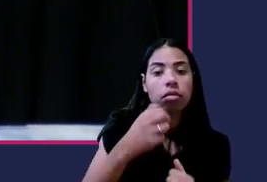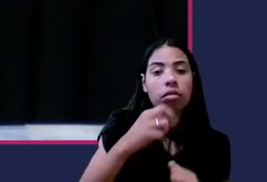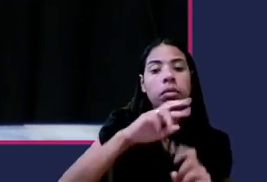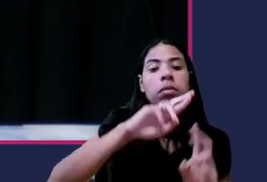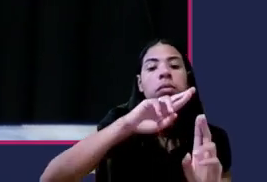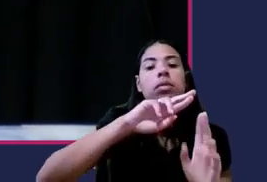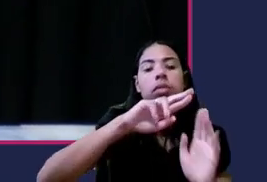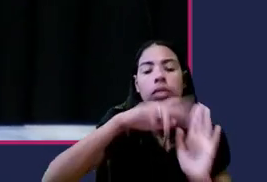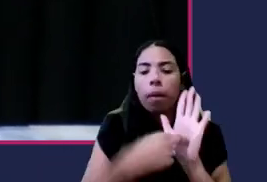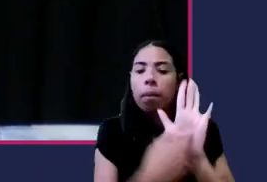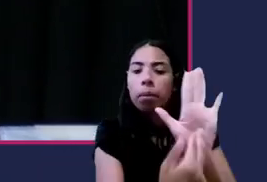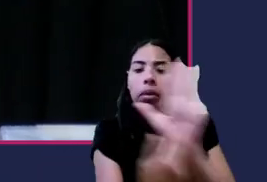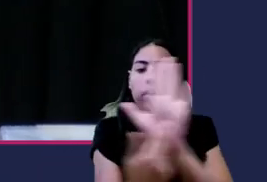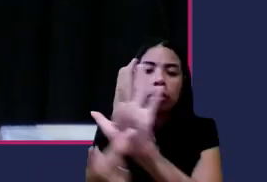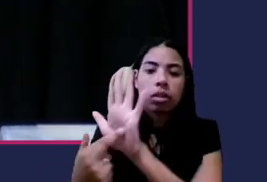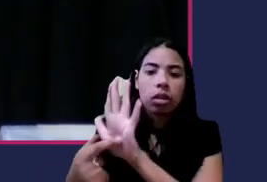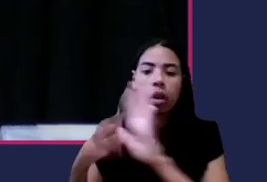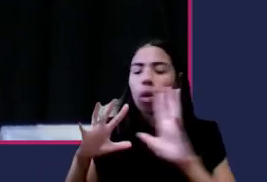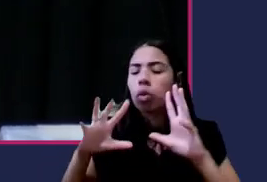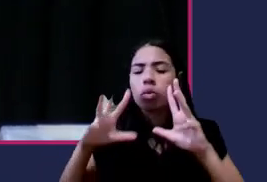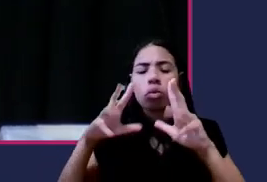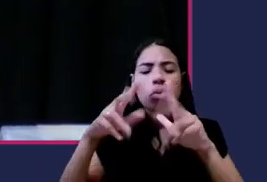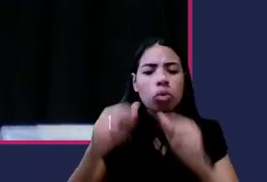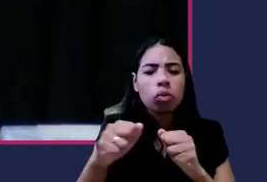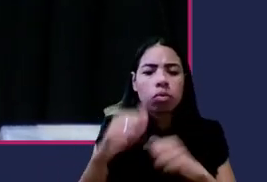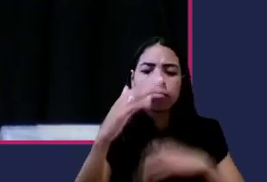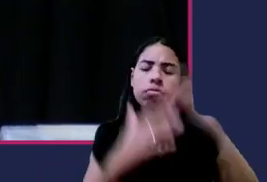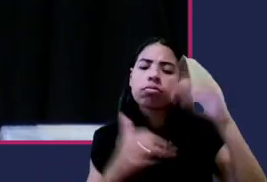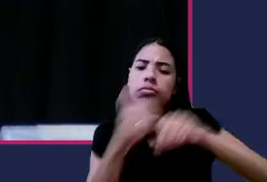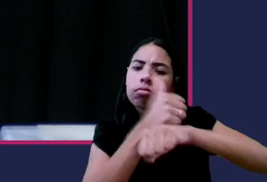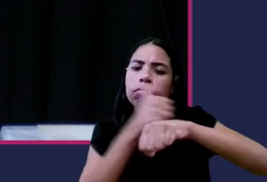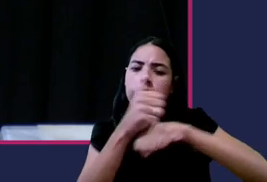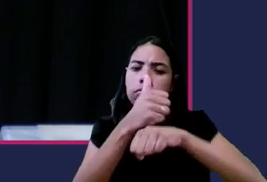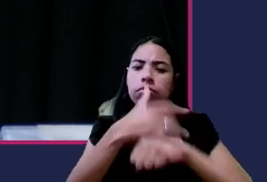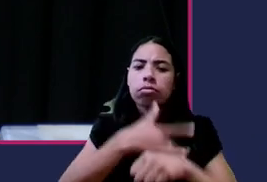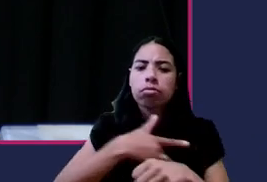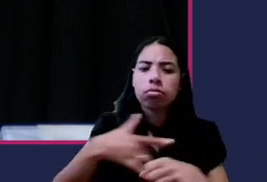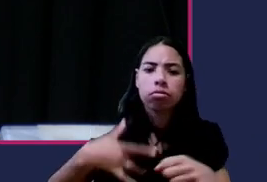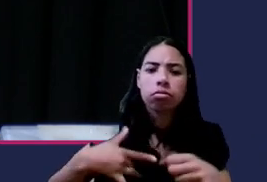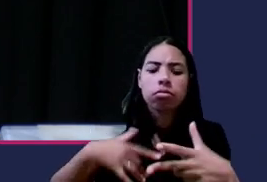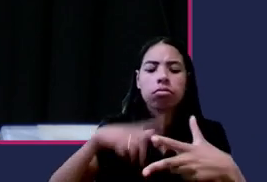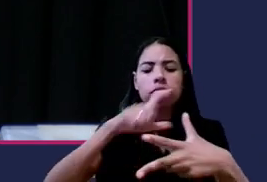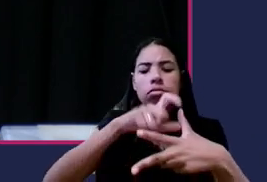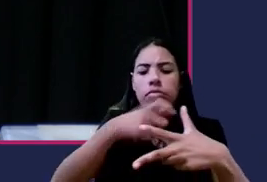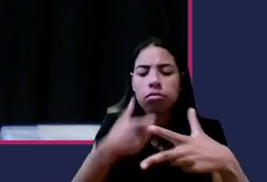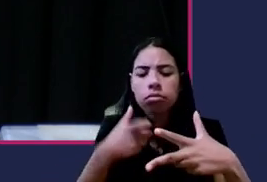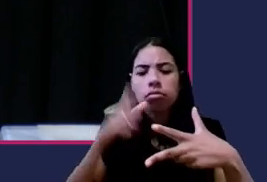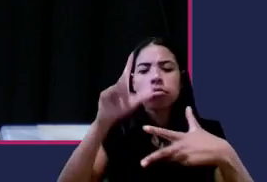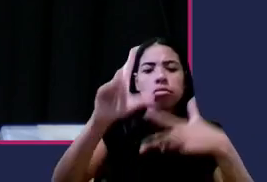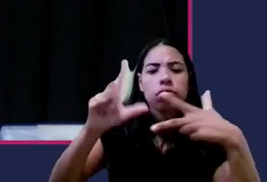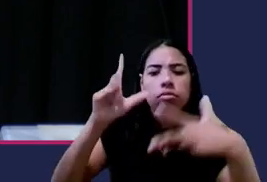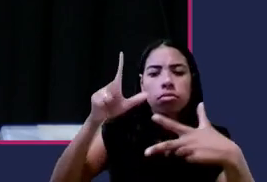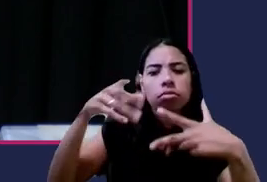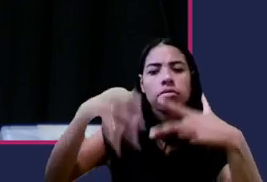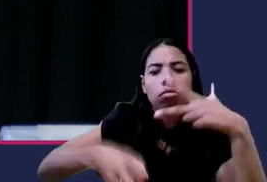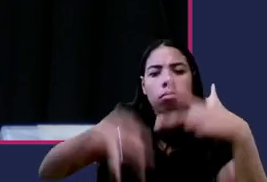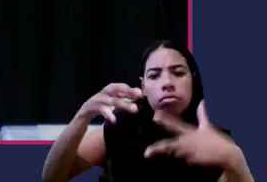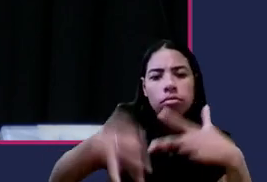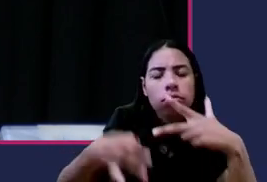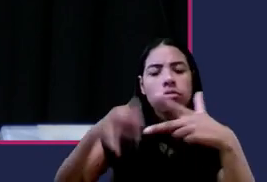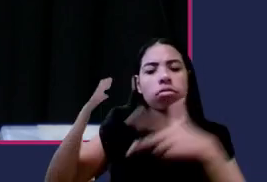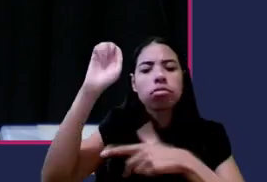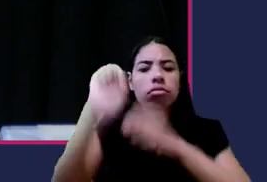we have all stakeholders represented: academia, health professionals, academia, the